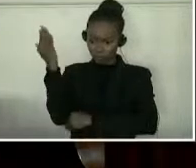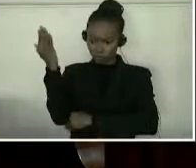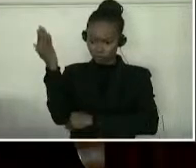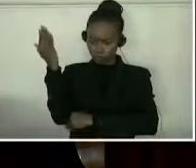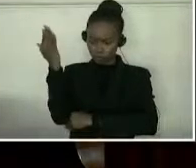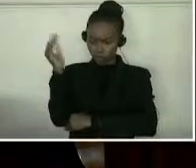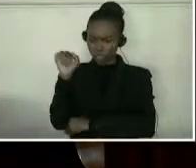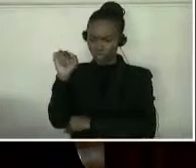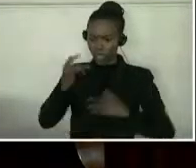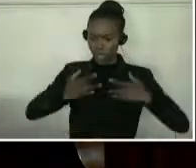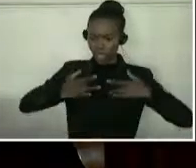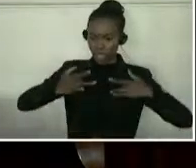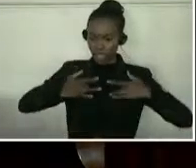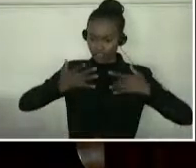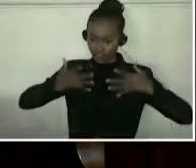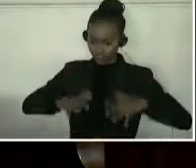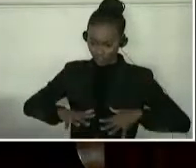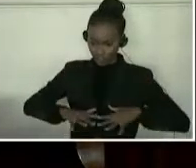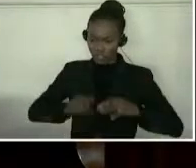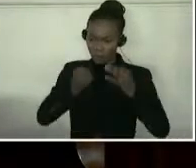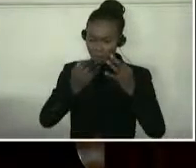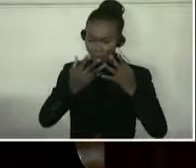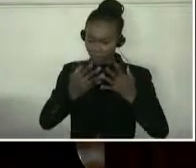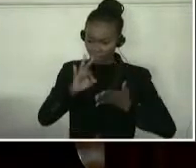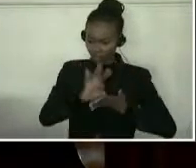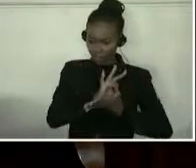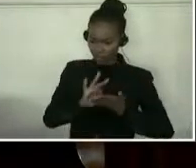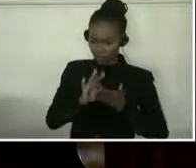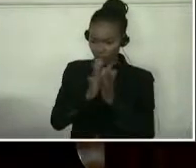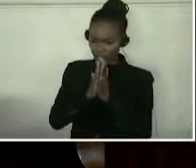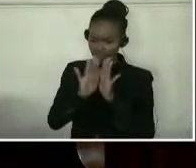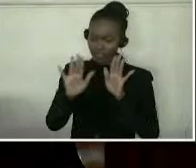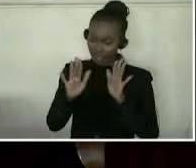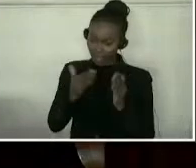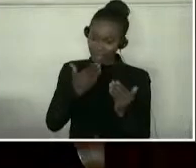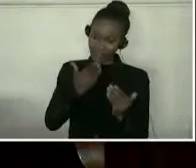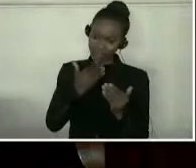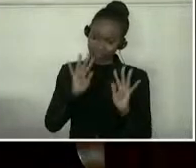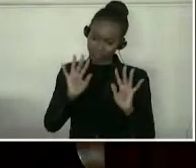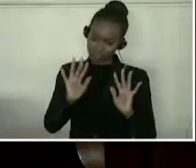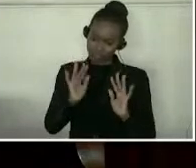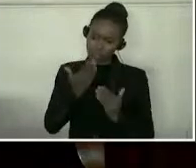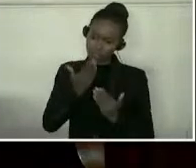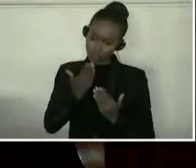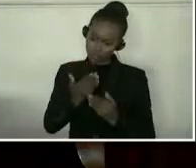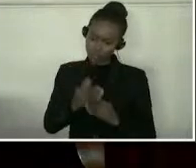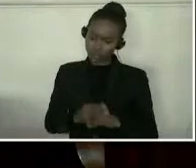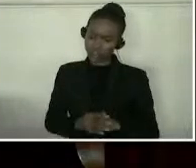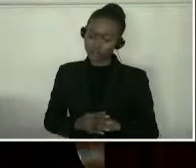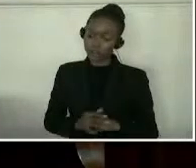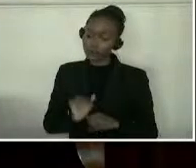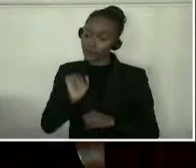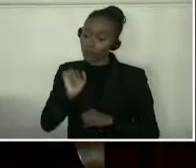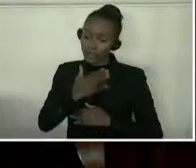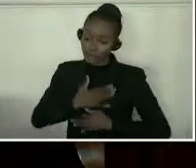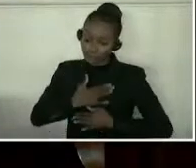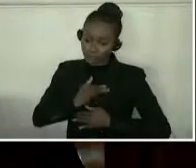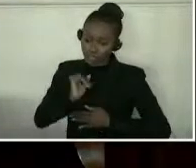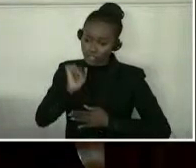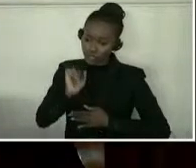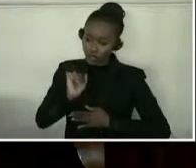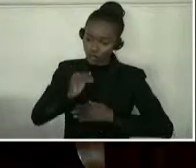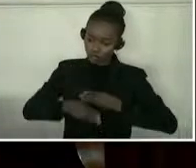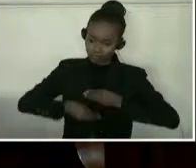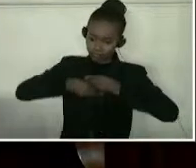on the budget vote 10. and we appreciate all your inputs they mean a lot to